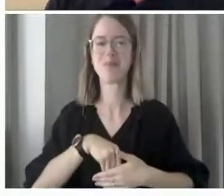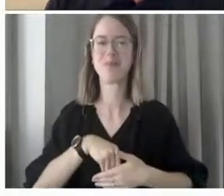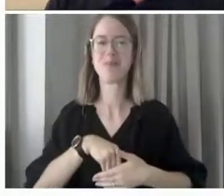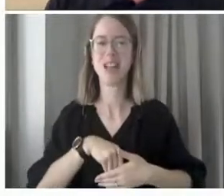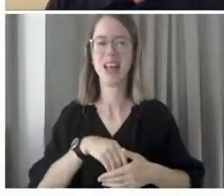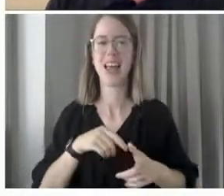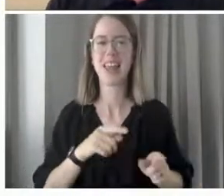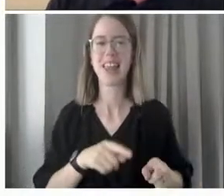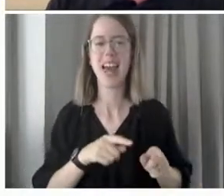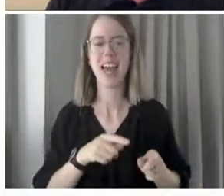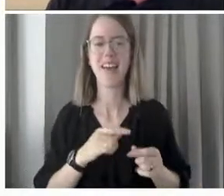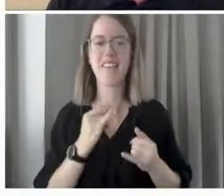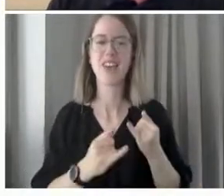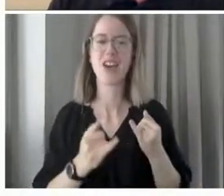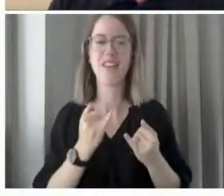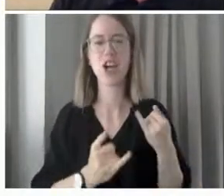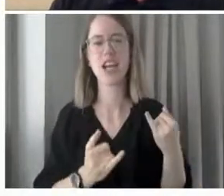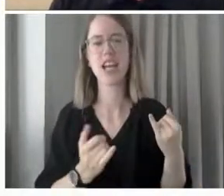are very, very,